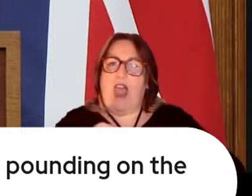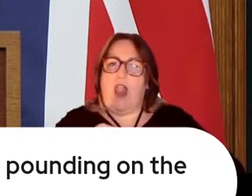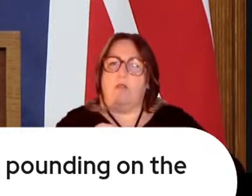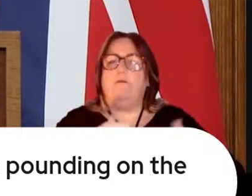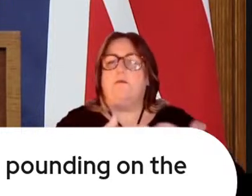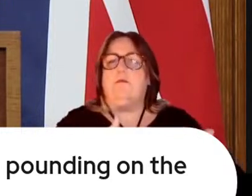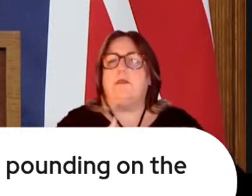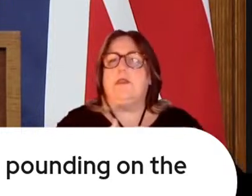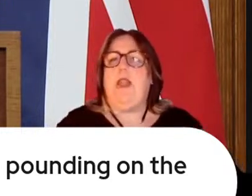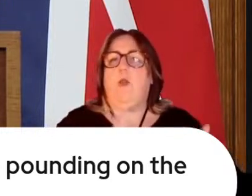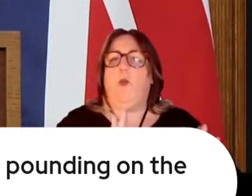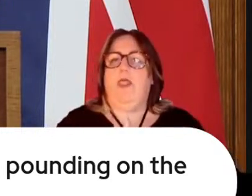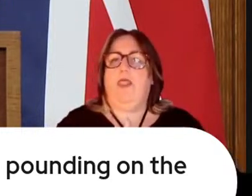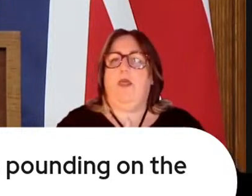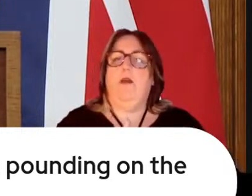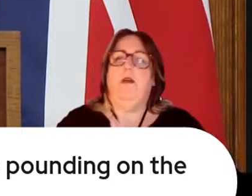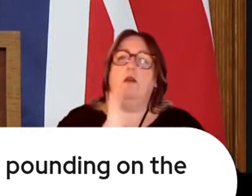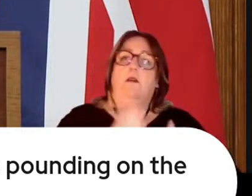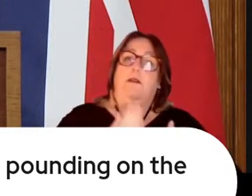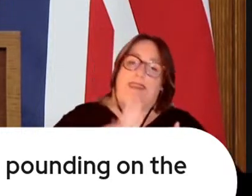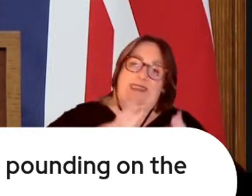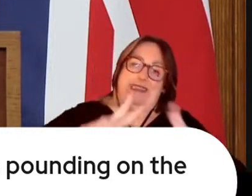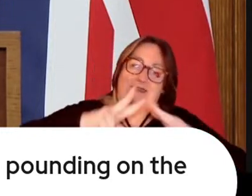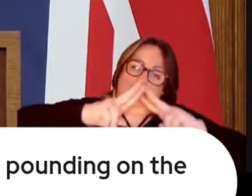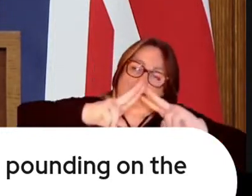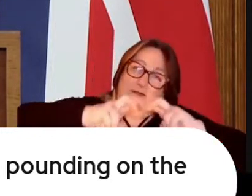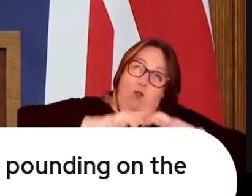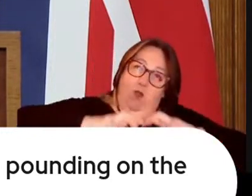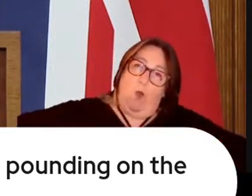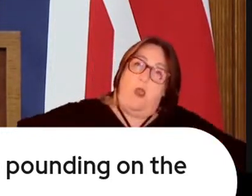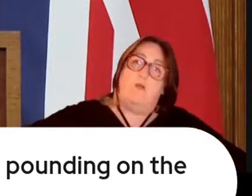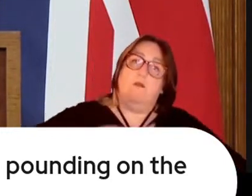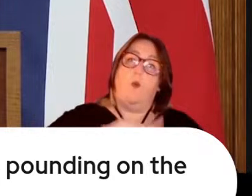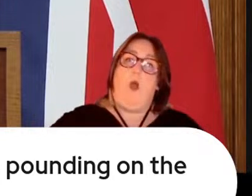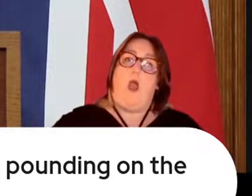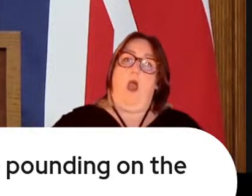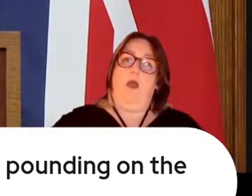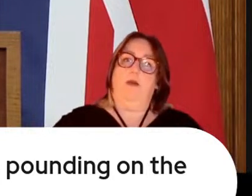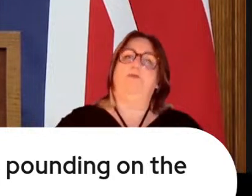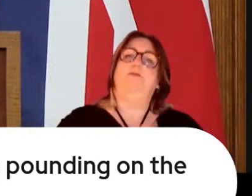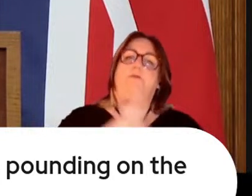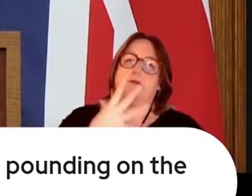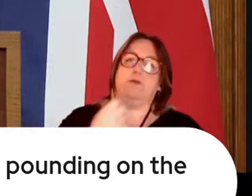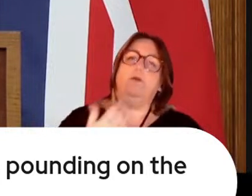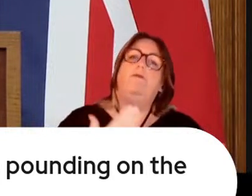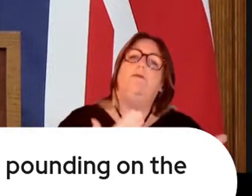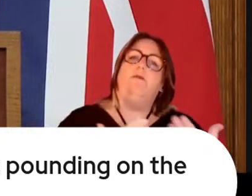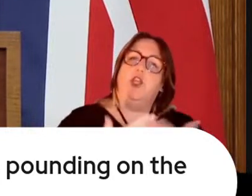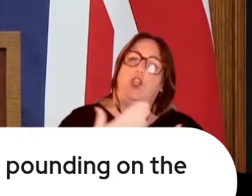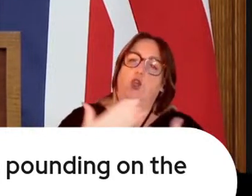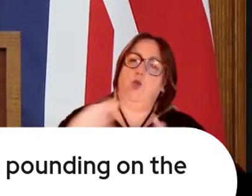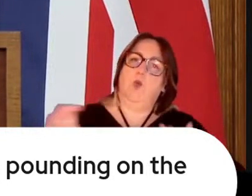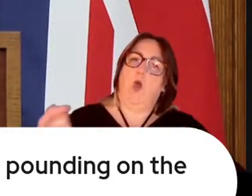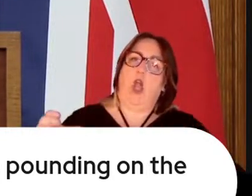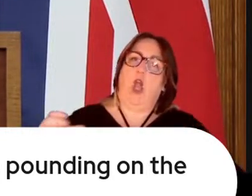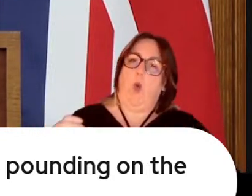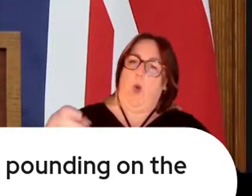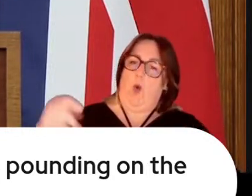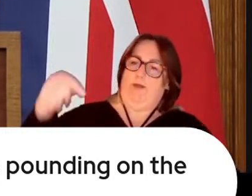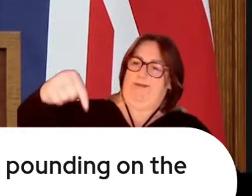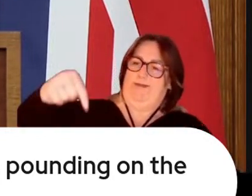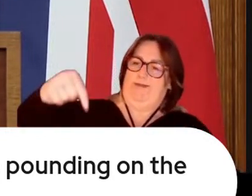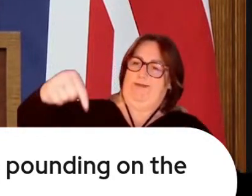inquiry because we are dealing with a new cohort, a different threat, this individualised